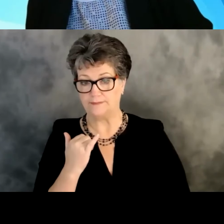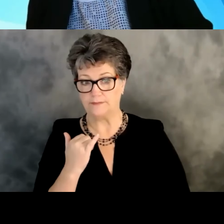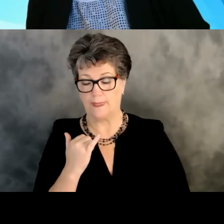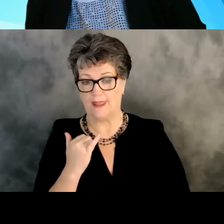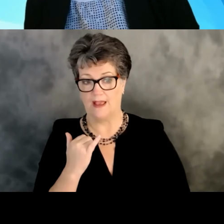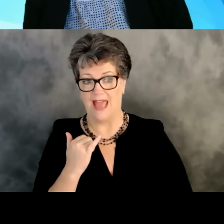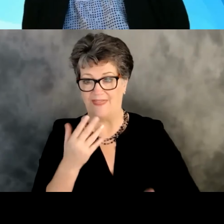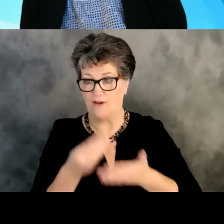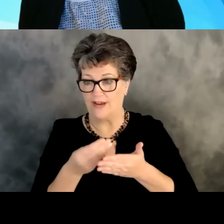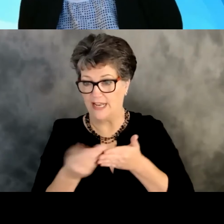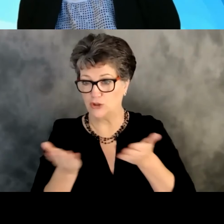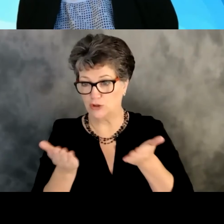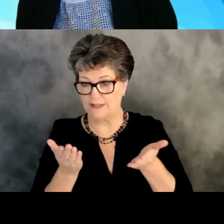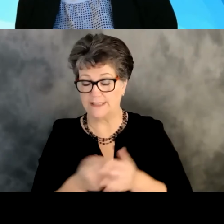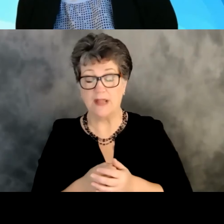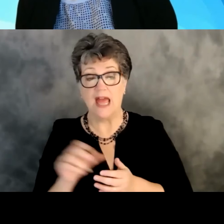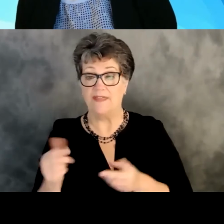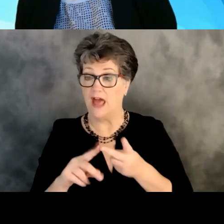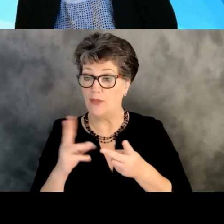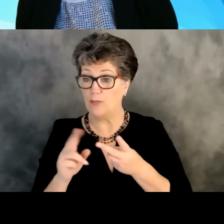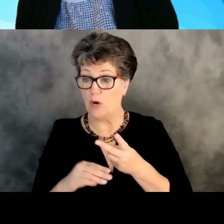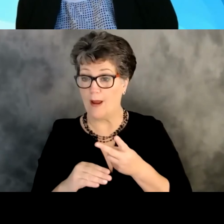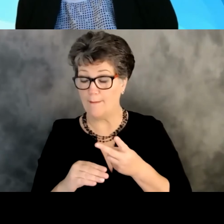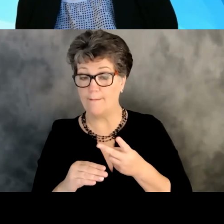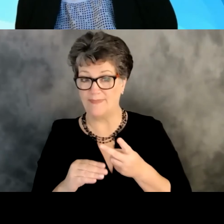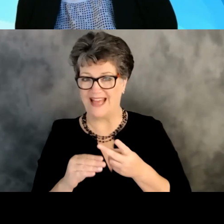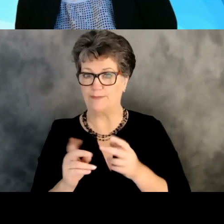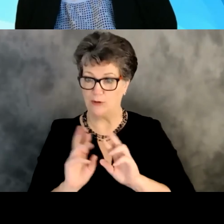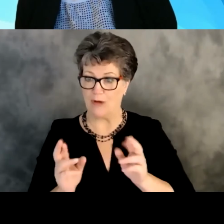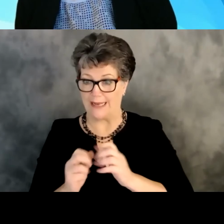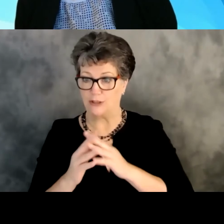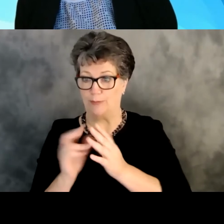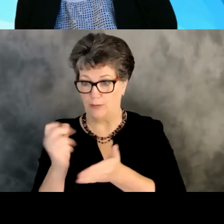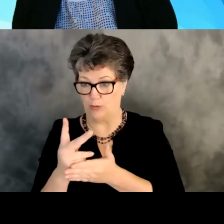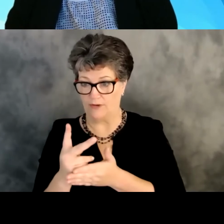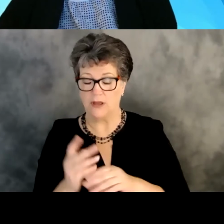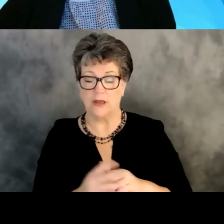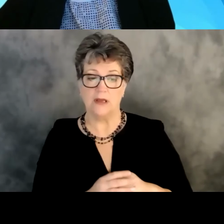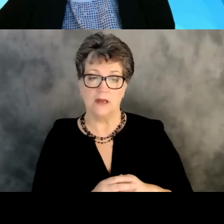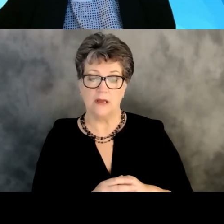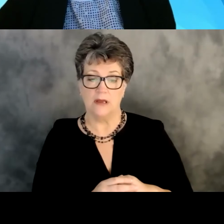financial services. The other program that is about to be approved is a